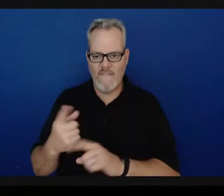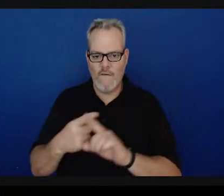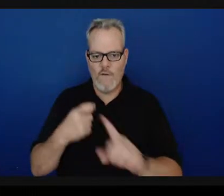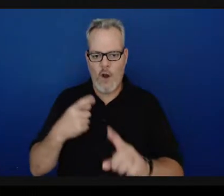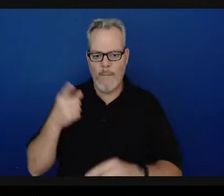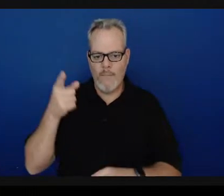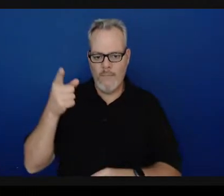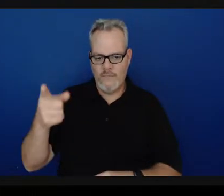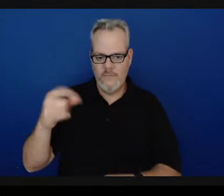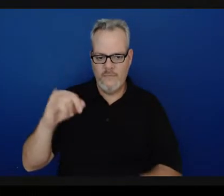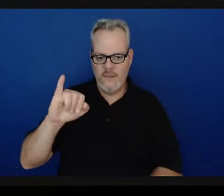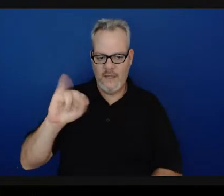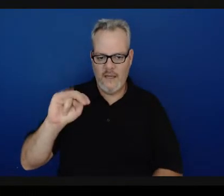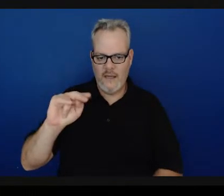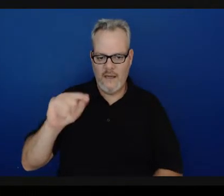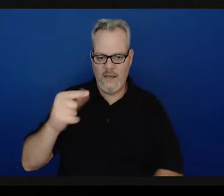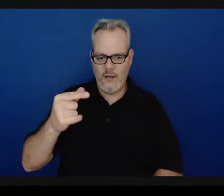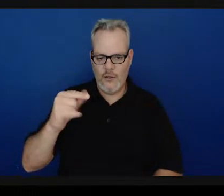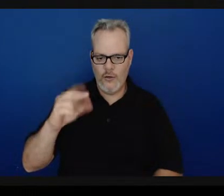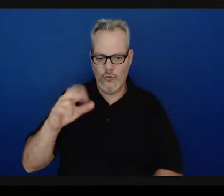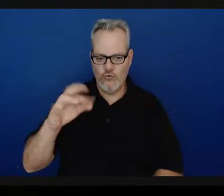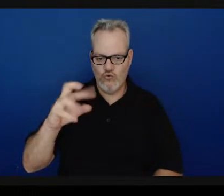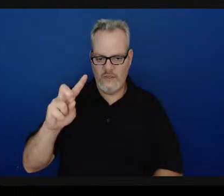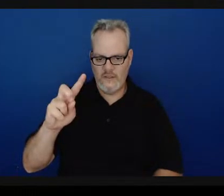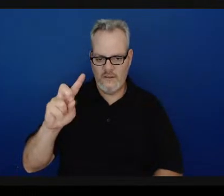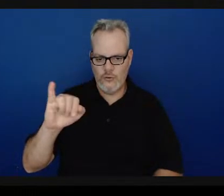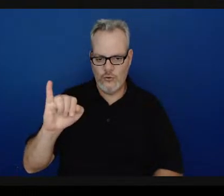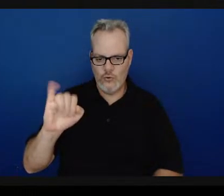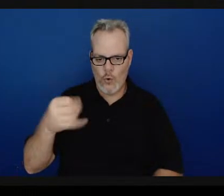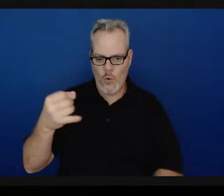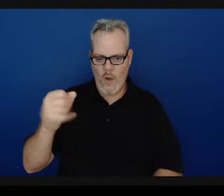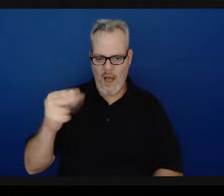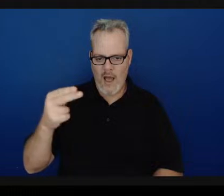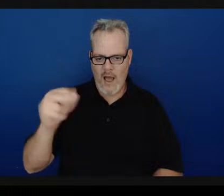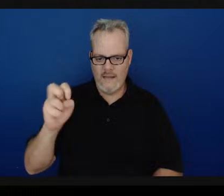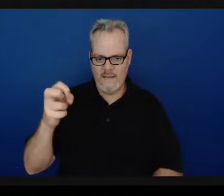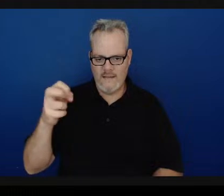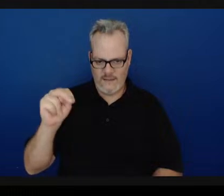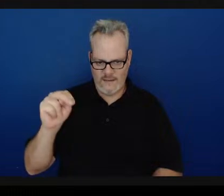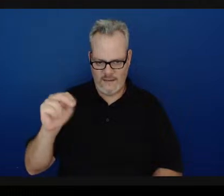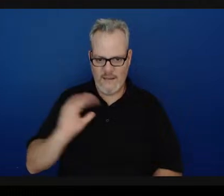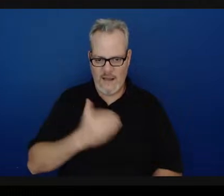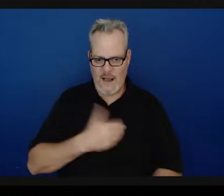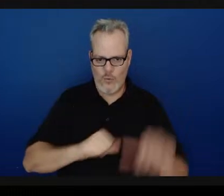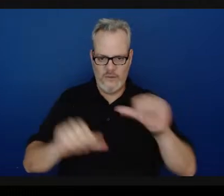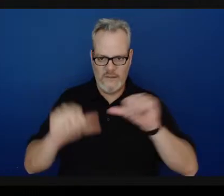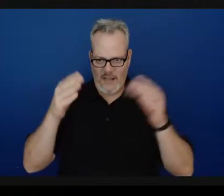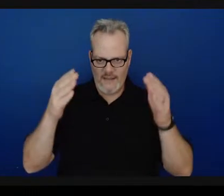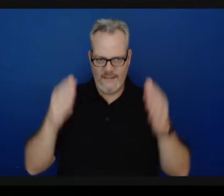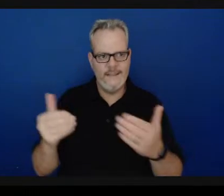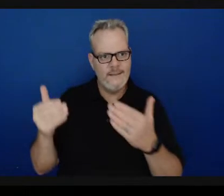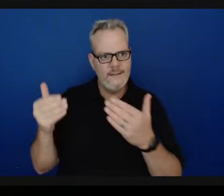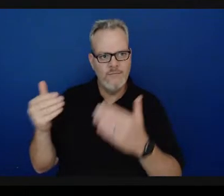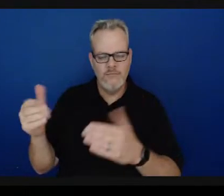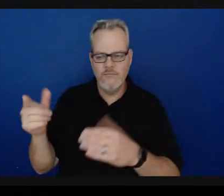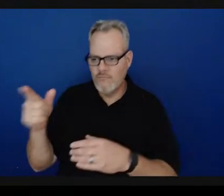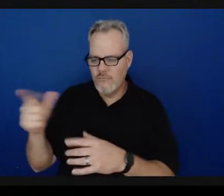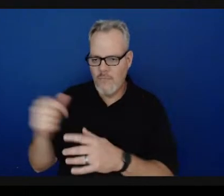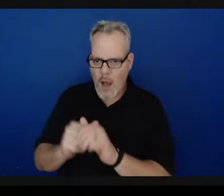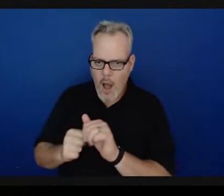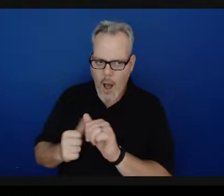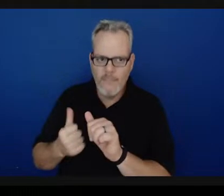Oh, so I'm going to get this proper place. And let's let her just give us a little update